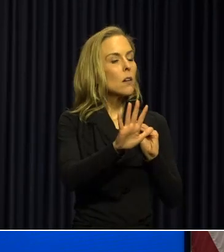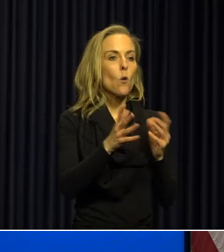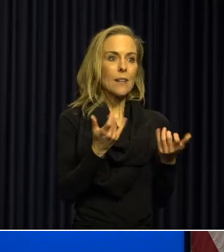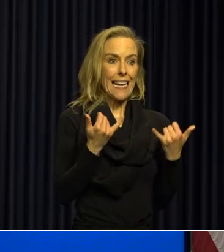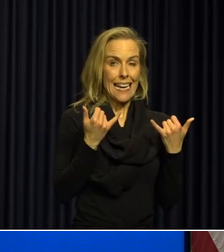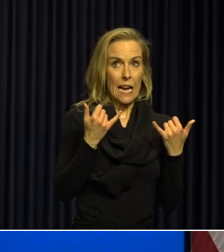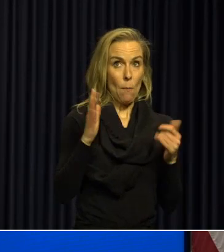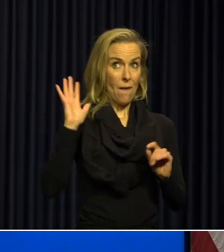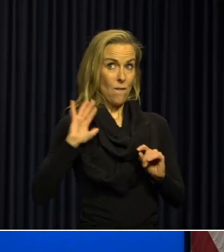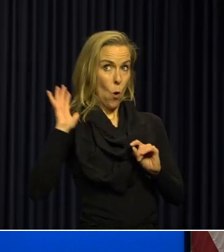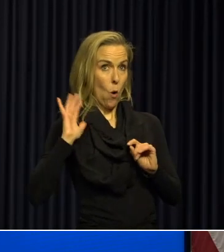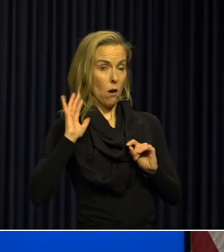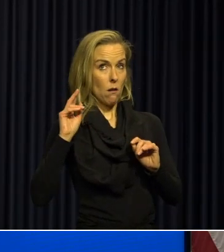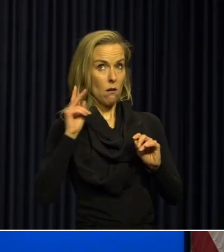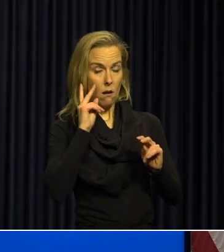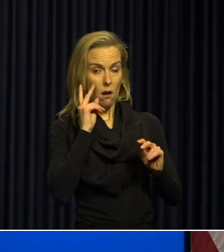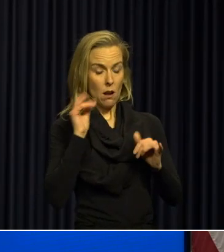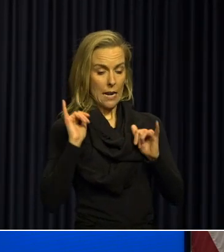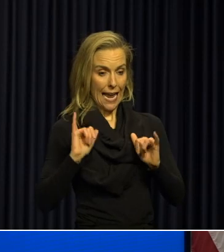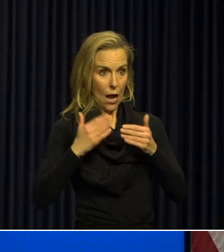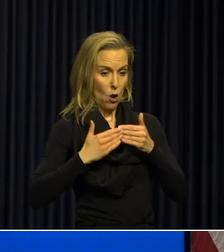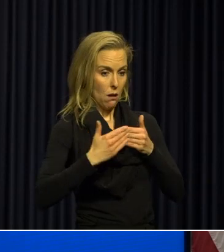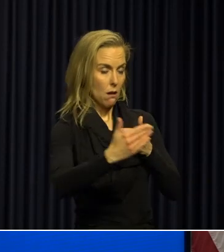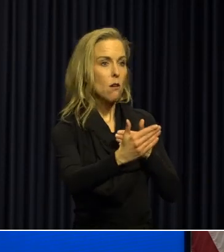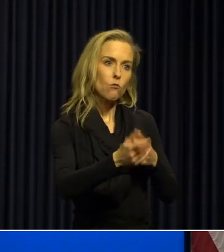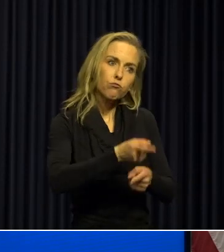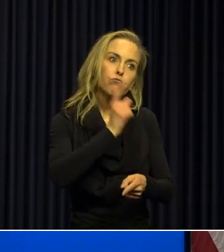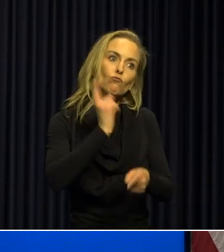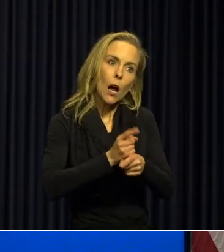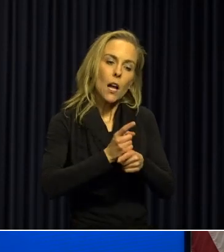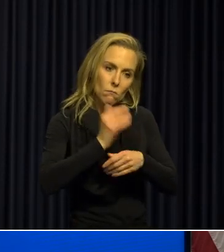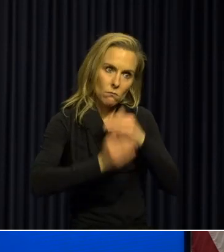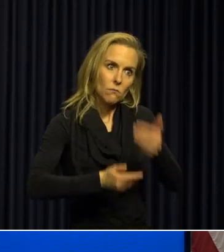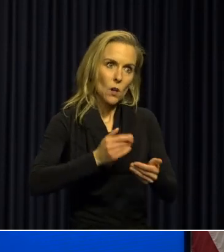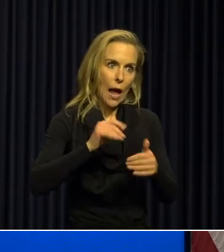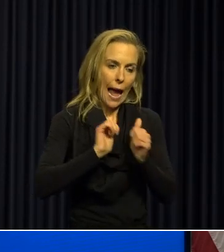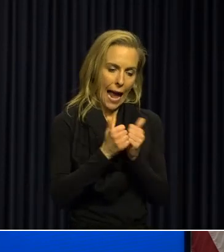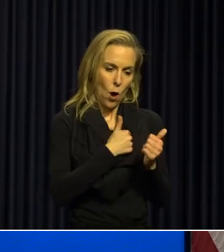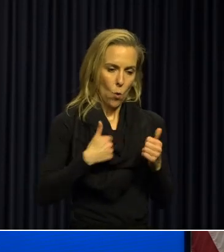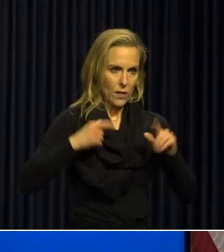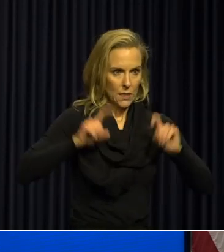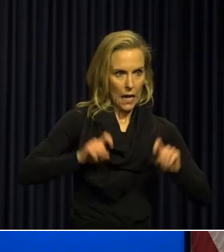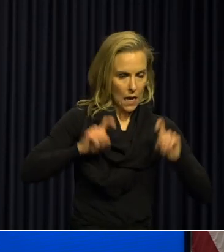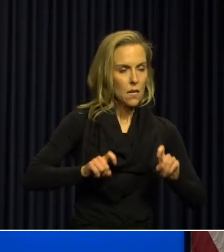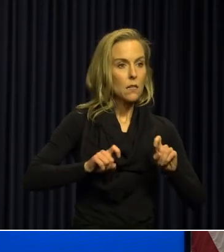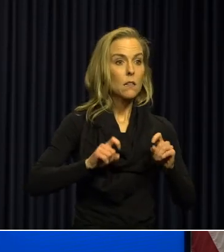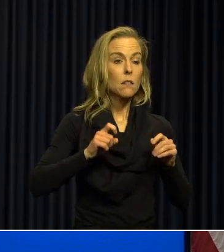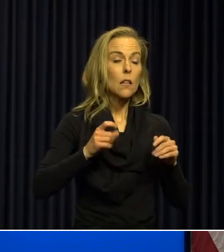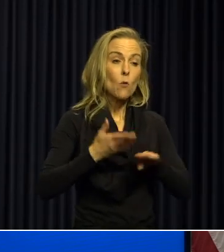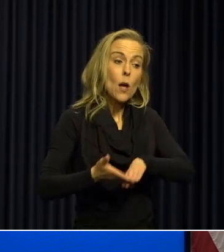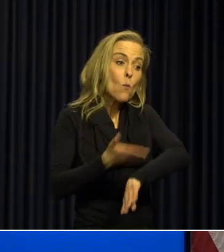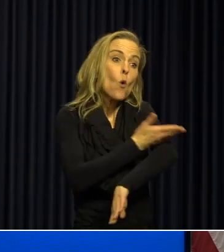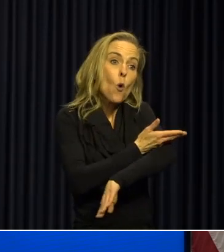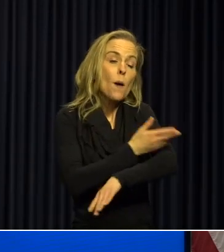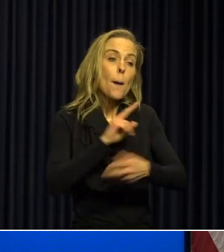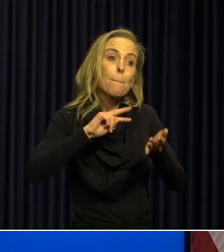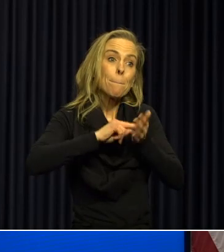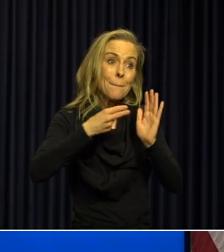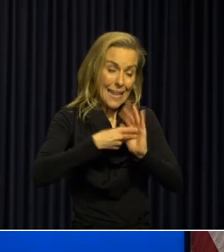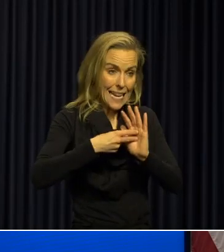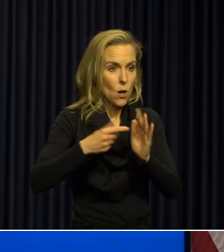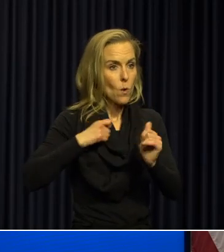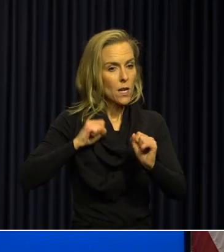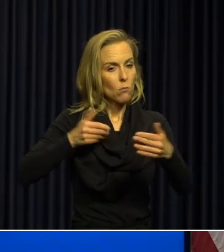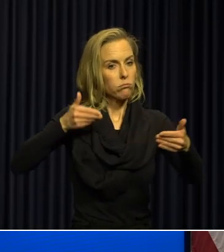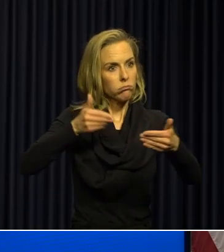we are right now, we are moving in the right direction on testing. And the better that we do, the closer that we get to taking lots